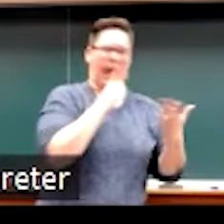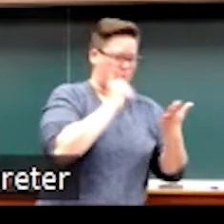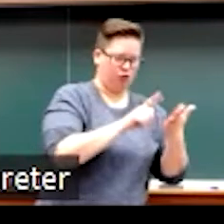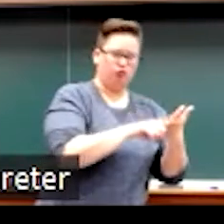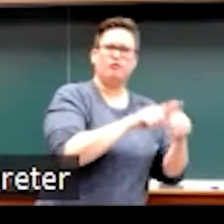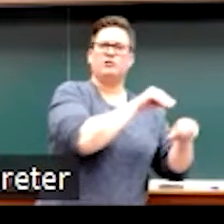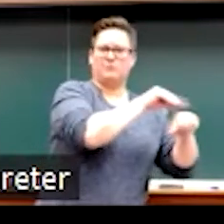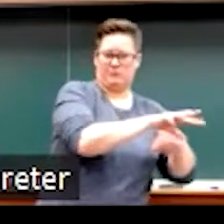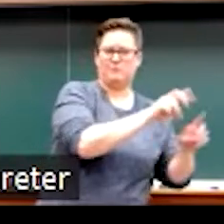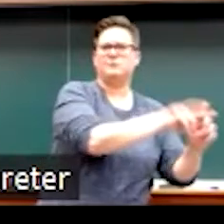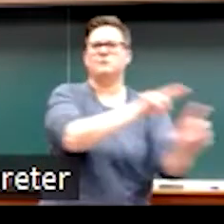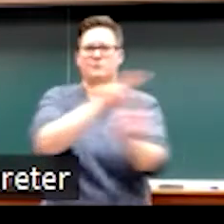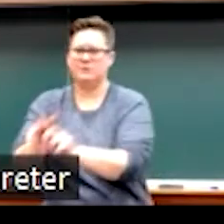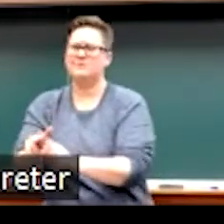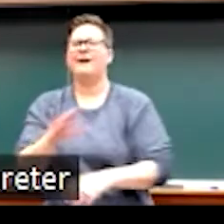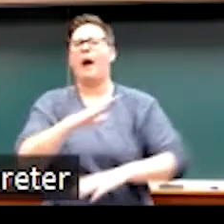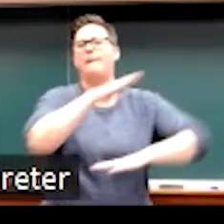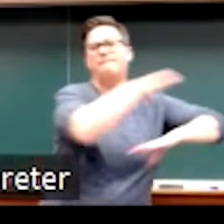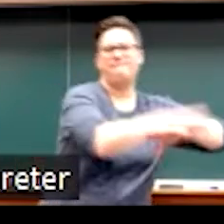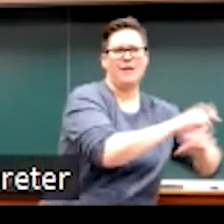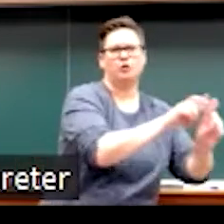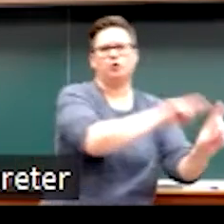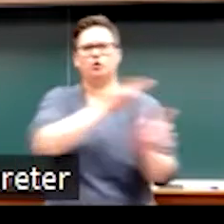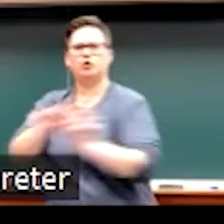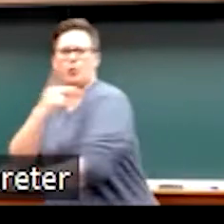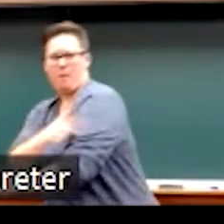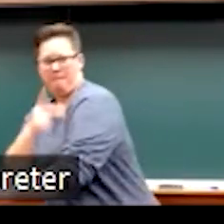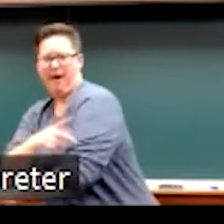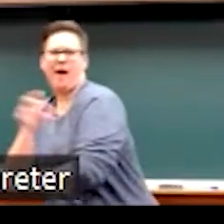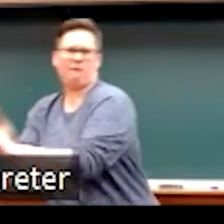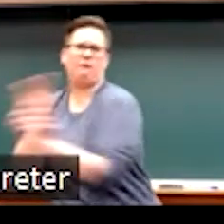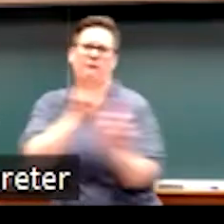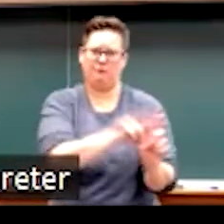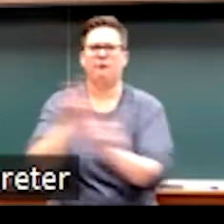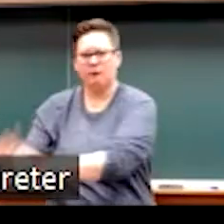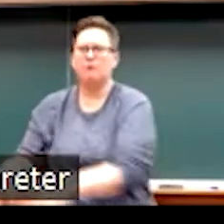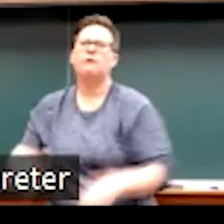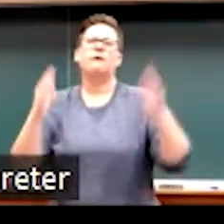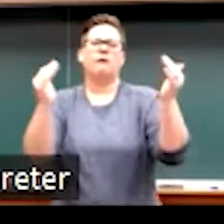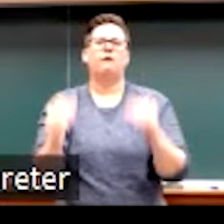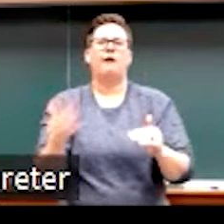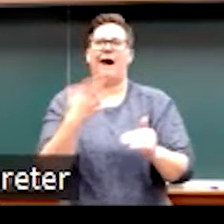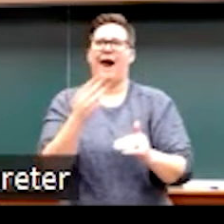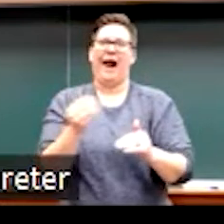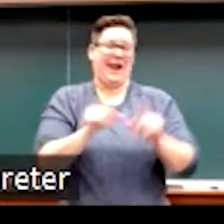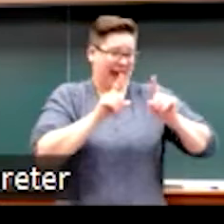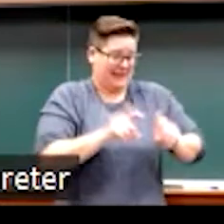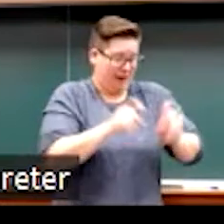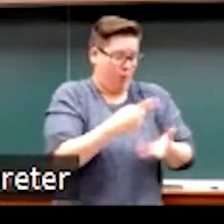studies. You can think about that as bench to bedside and back. And then, of course, translating these